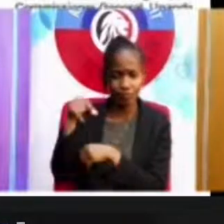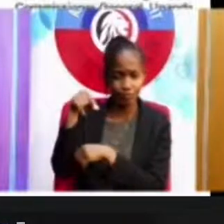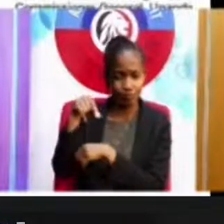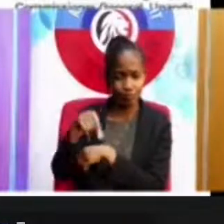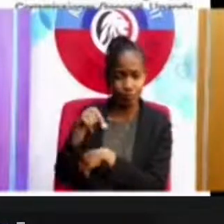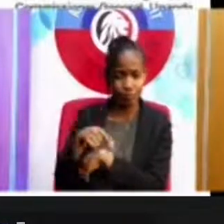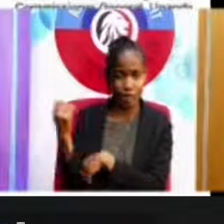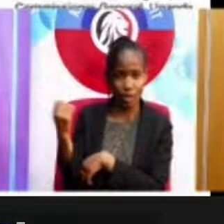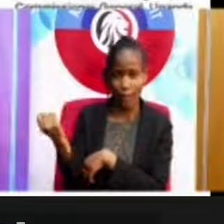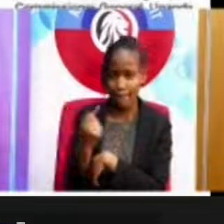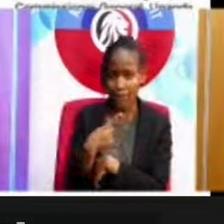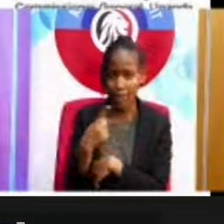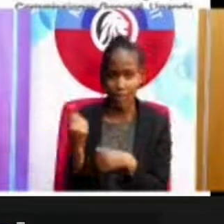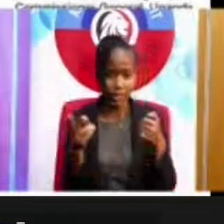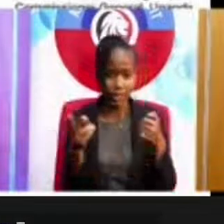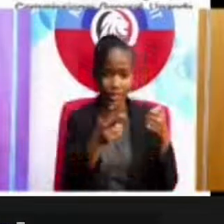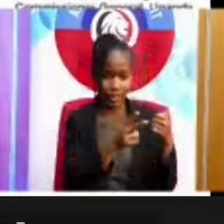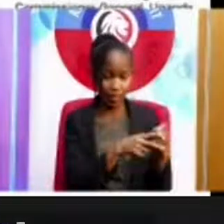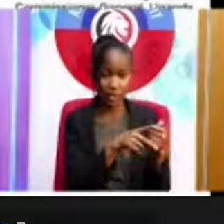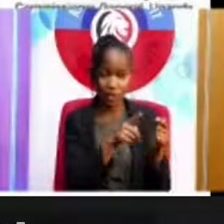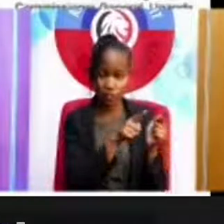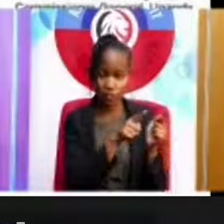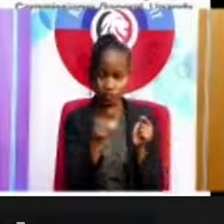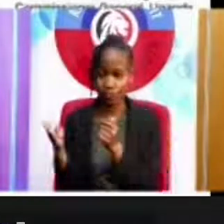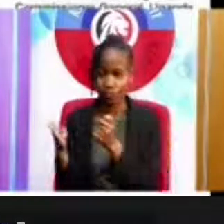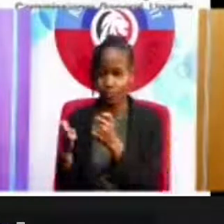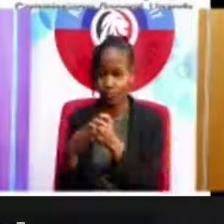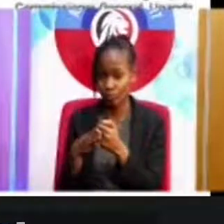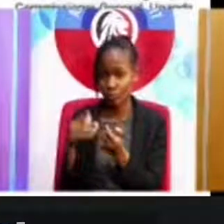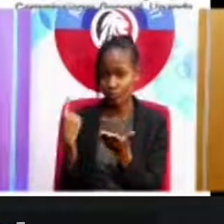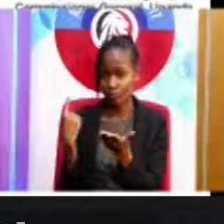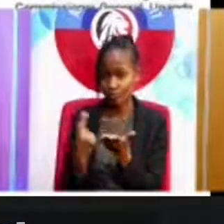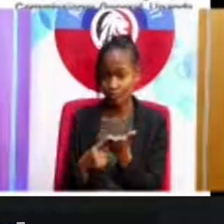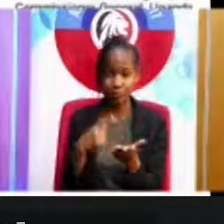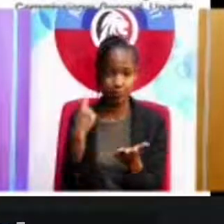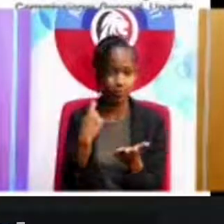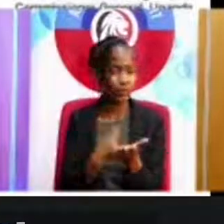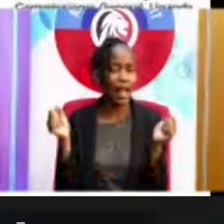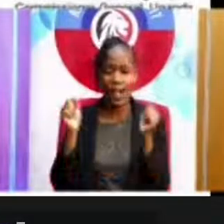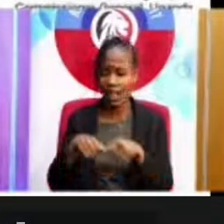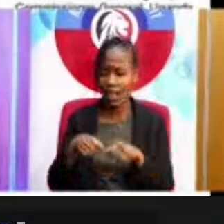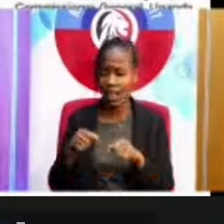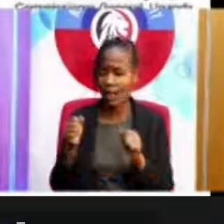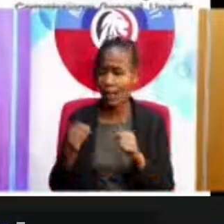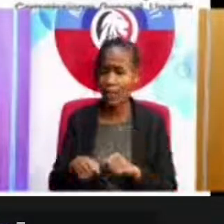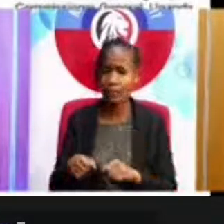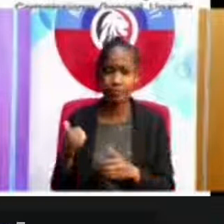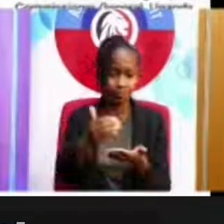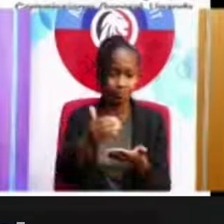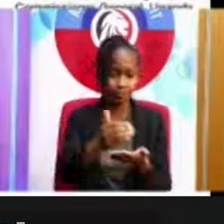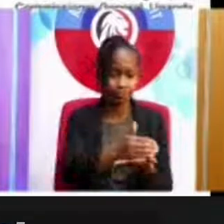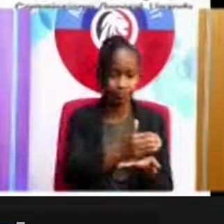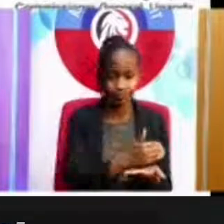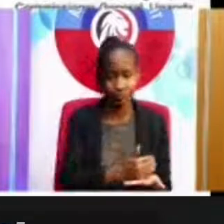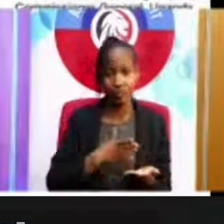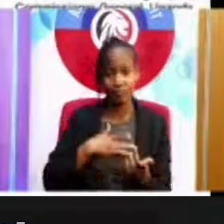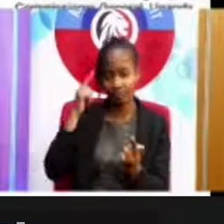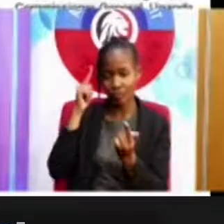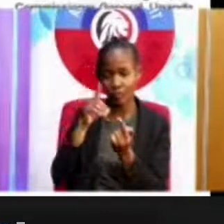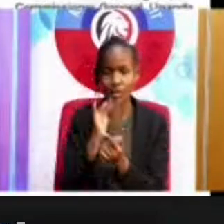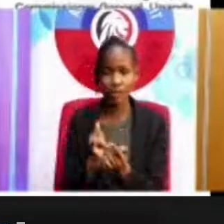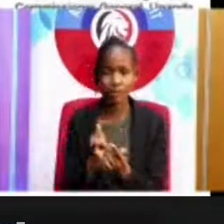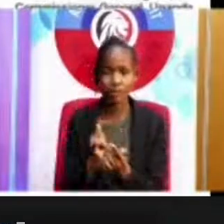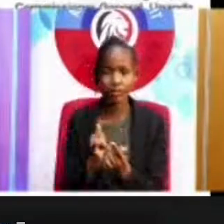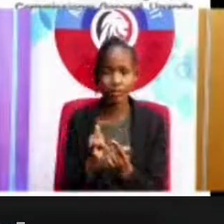September, Uganda Revenue Authority was able to collect and surpass our target by about 1 trillion Uganda